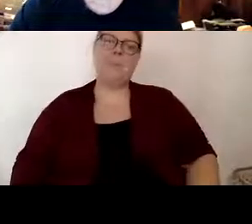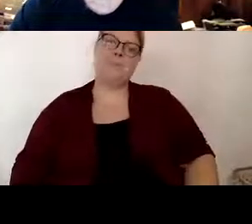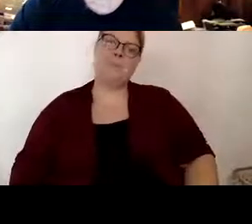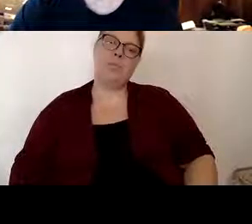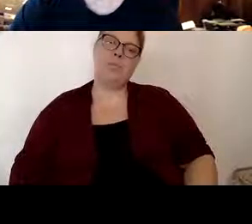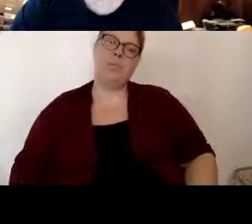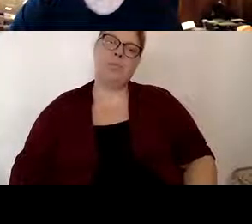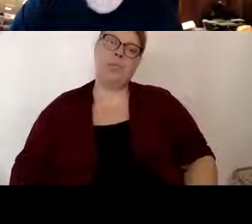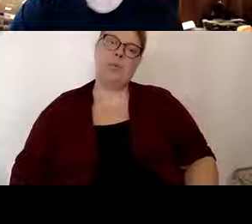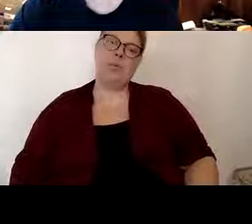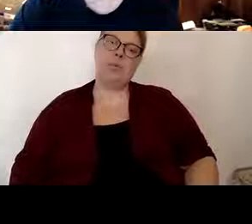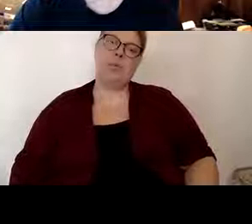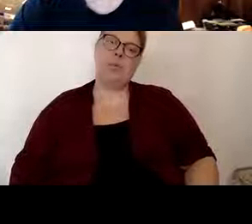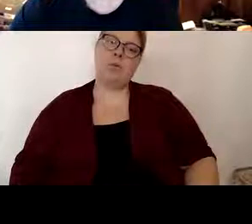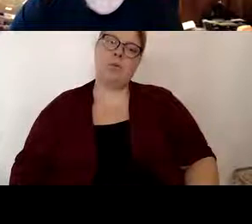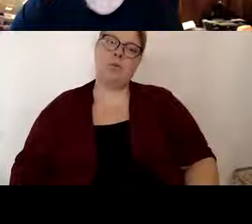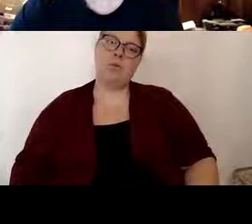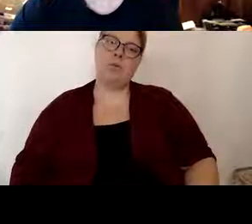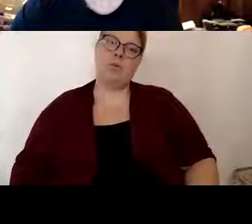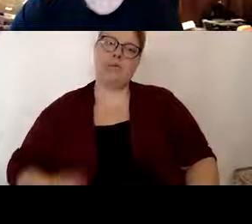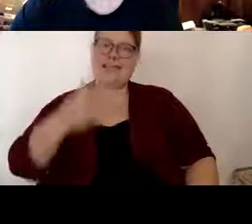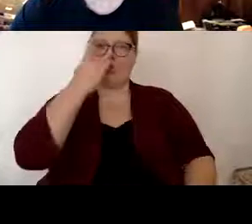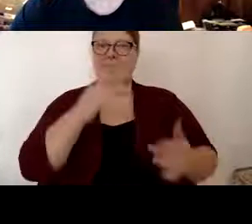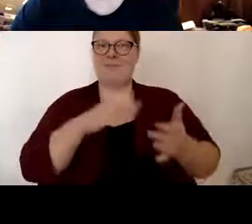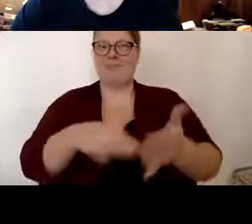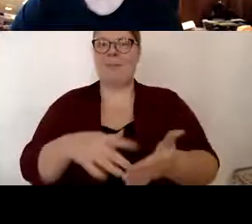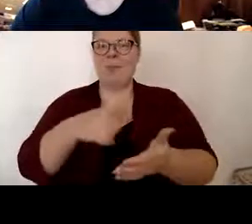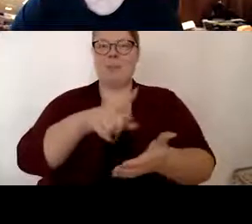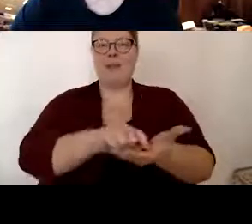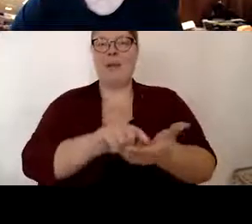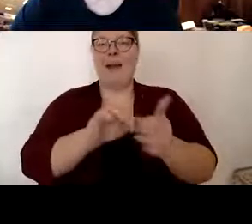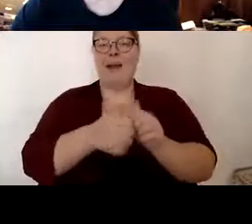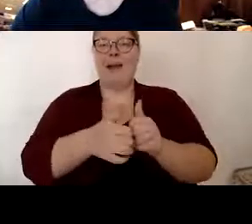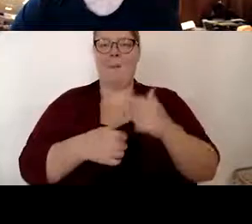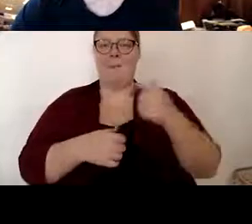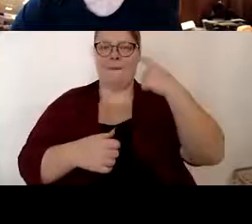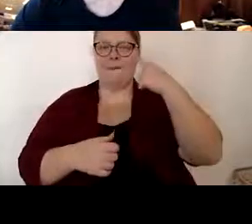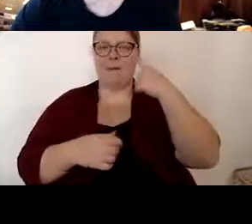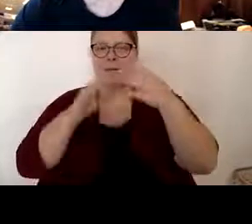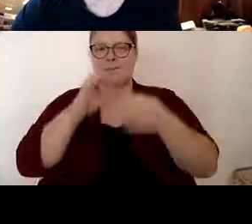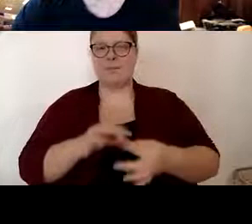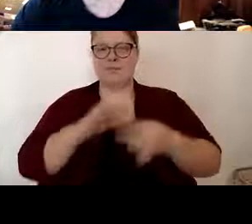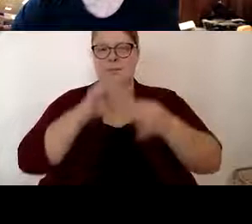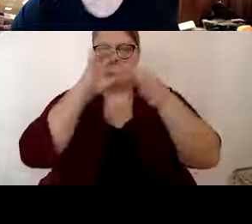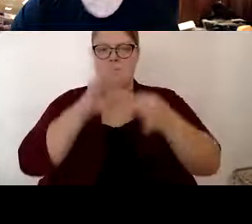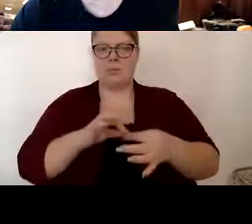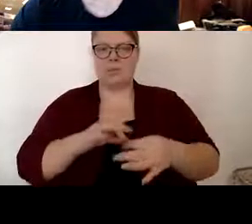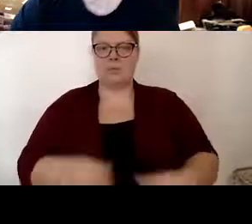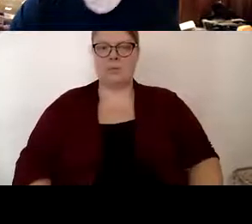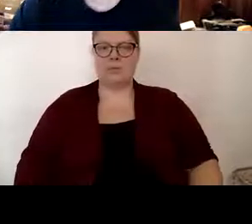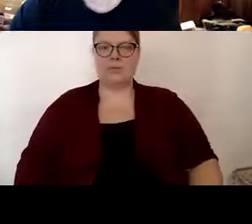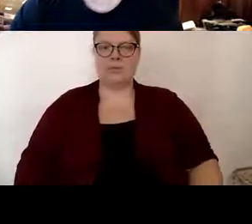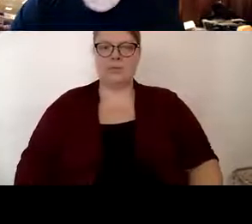and it does so through mindfulness, right? Helping enhance self-control and